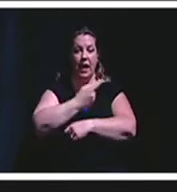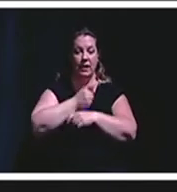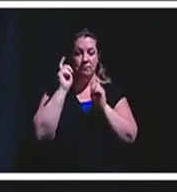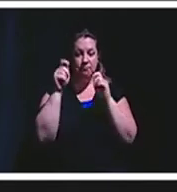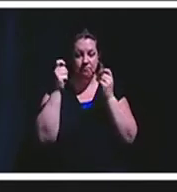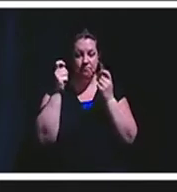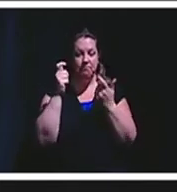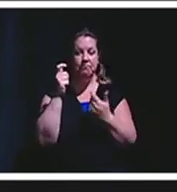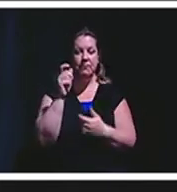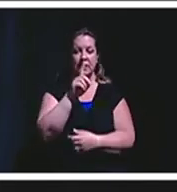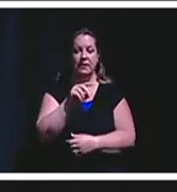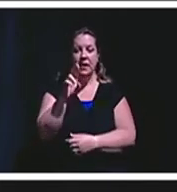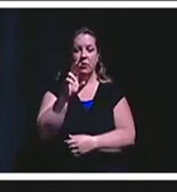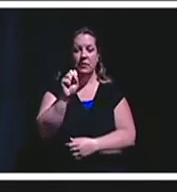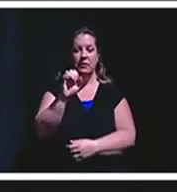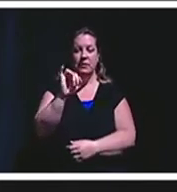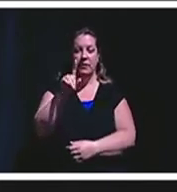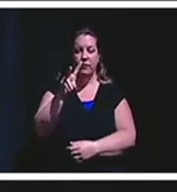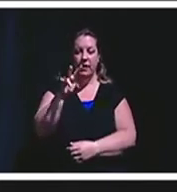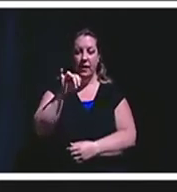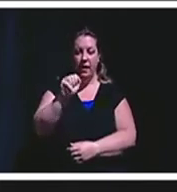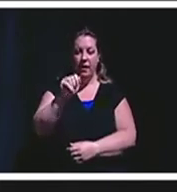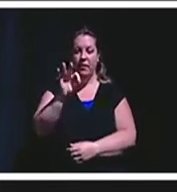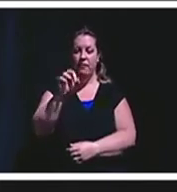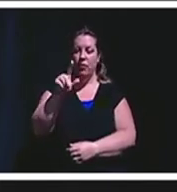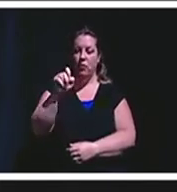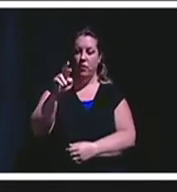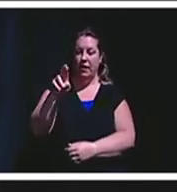Trustee Dr. Sylvia Flores.